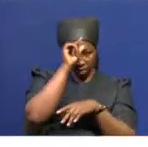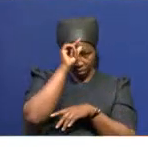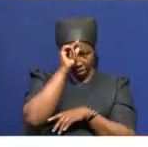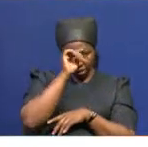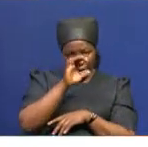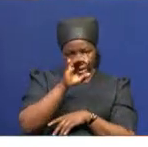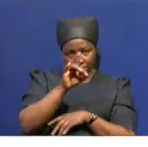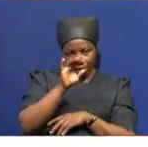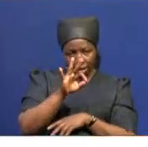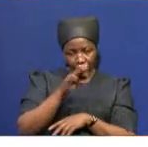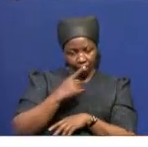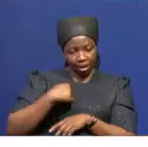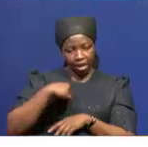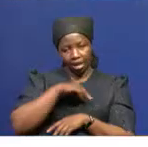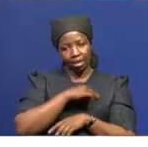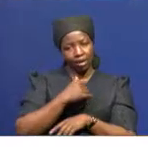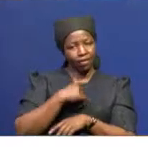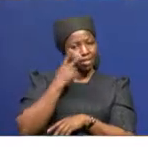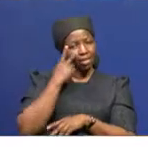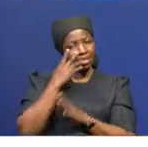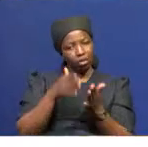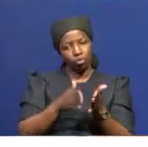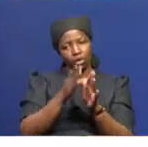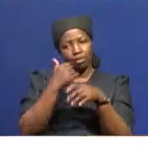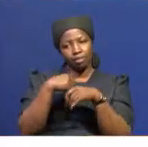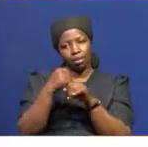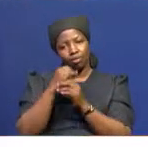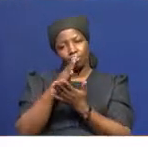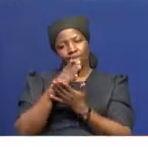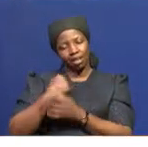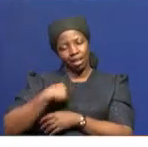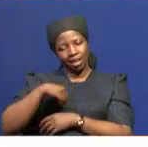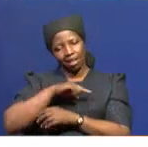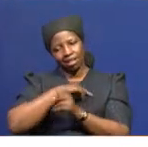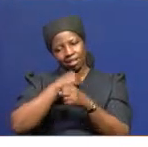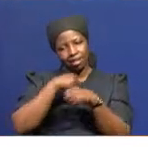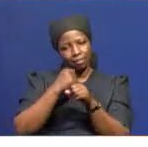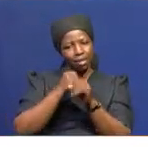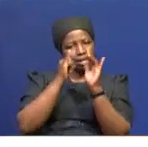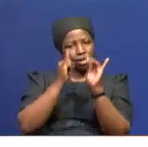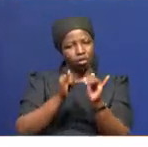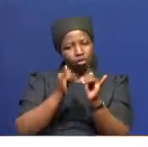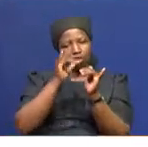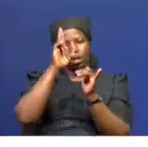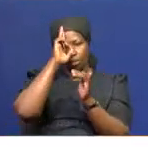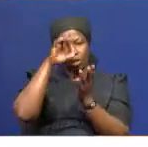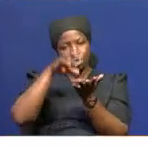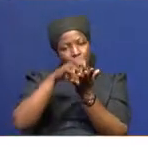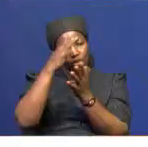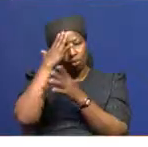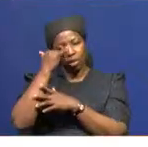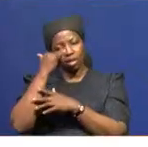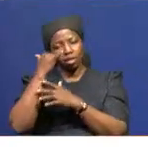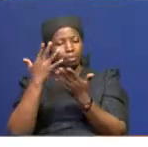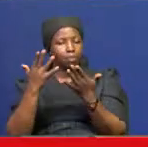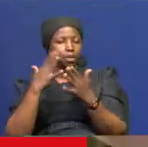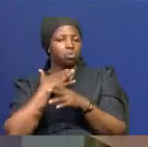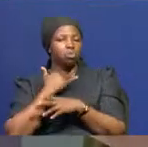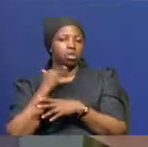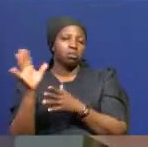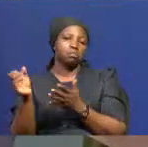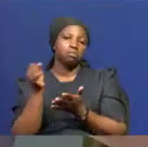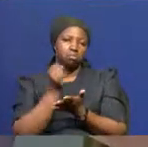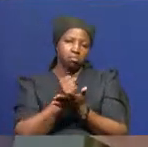Constitutional Development Fund, we've been seeing ways of ensuring that we modernize most of these police stations, because you can also may want to put new